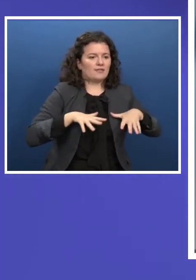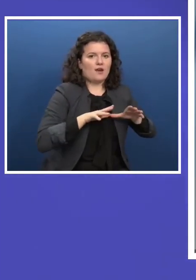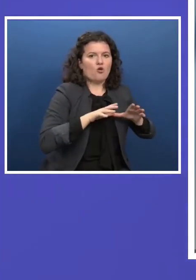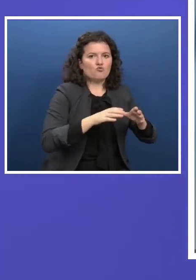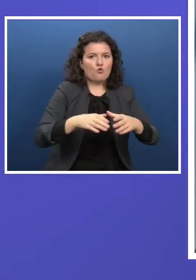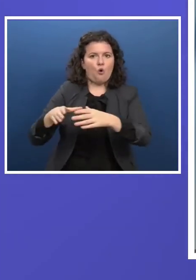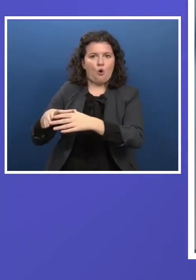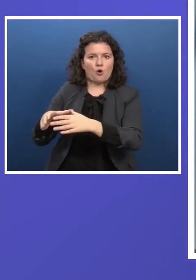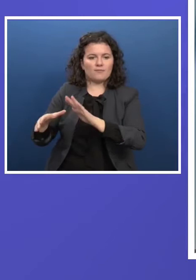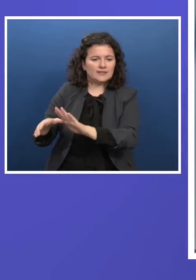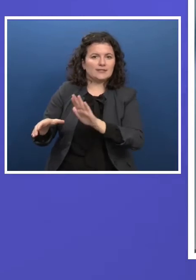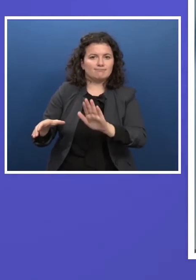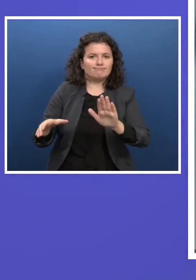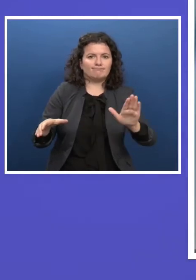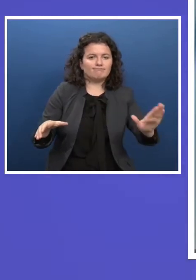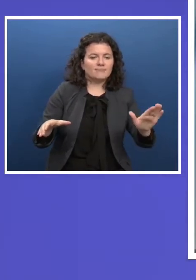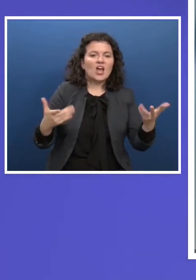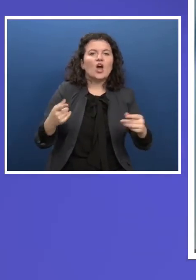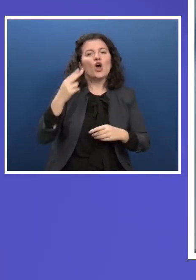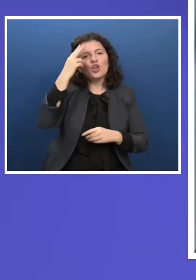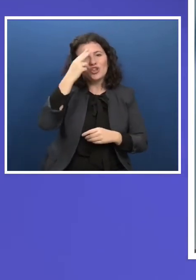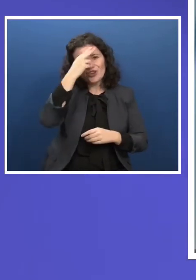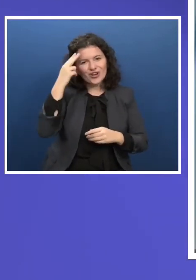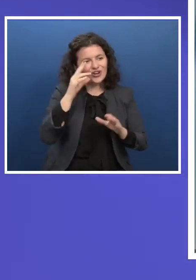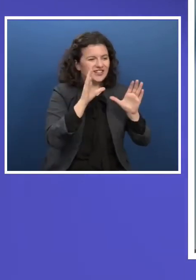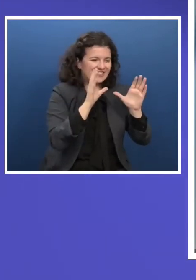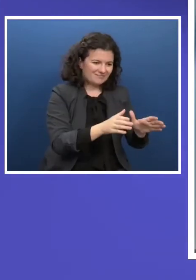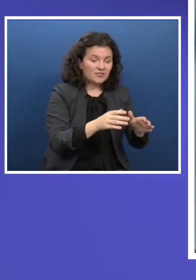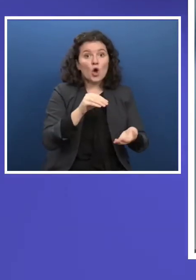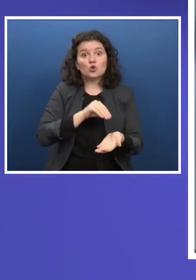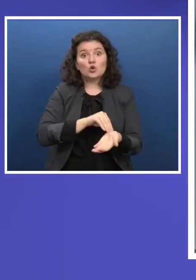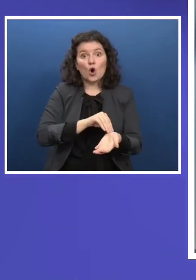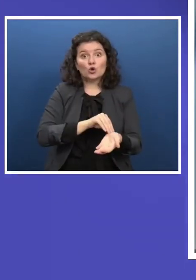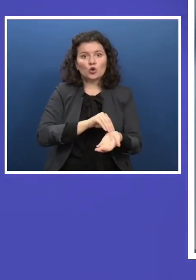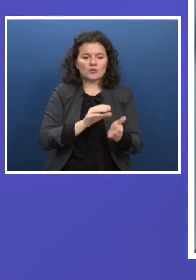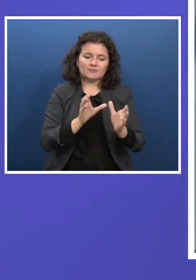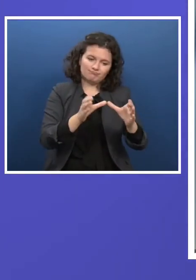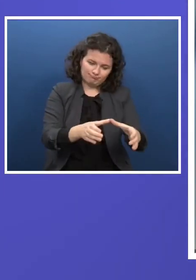versus doctors, but even within the professions, surgeons versus other type of